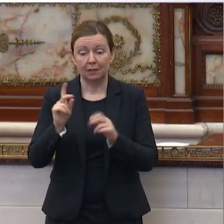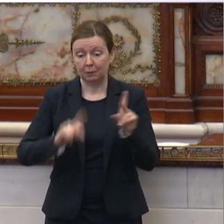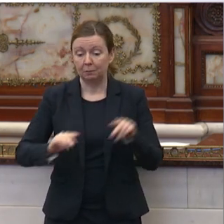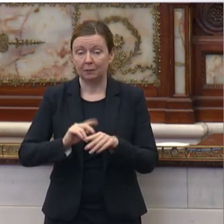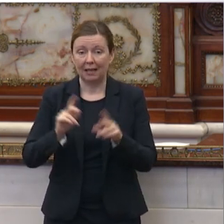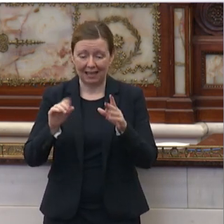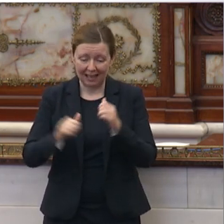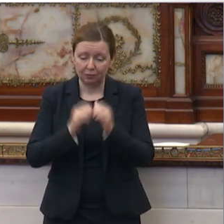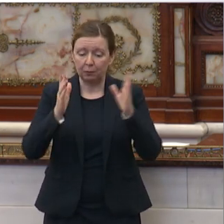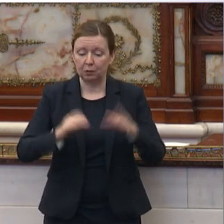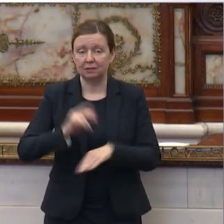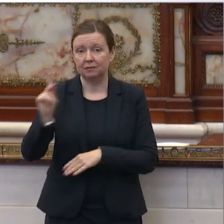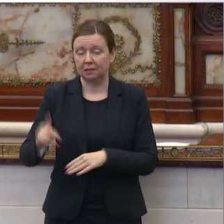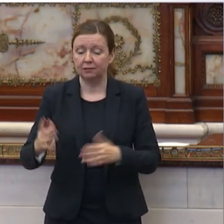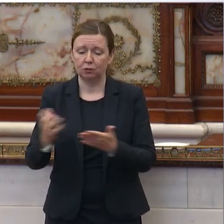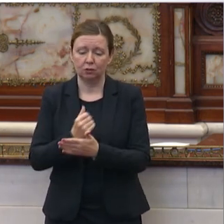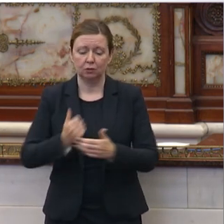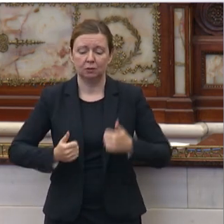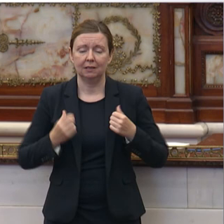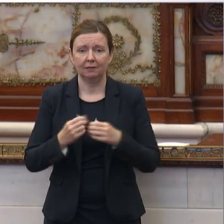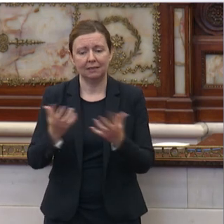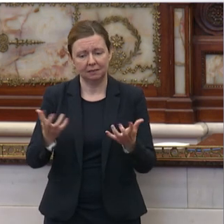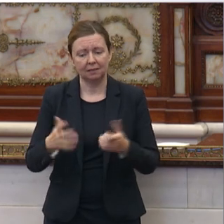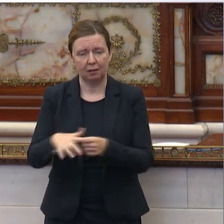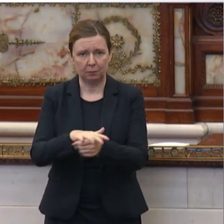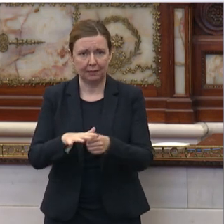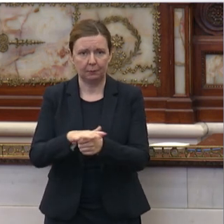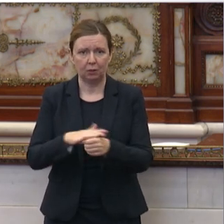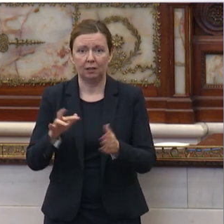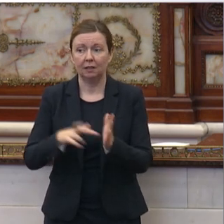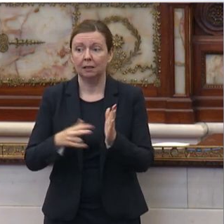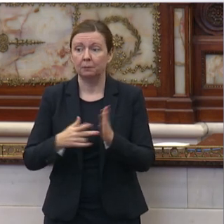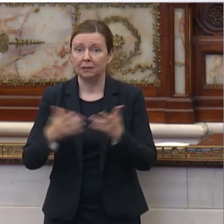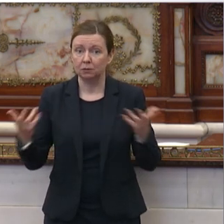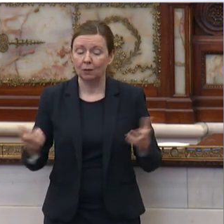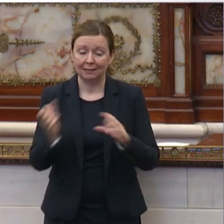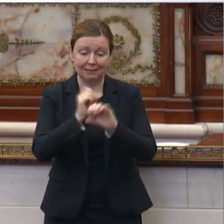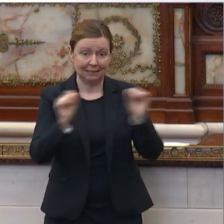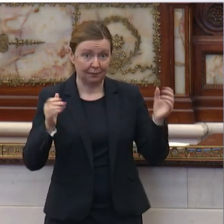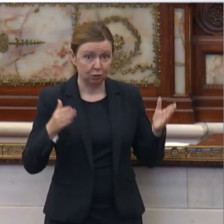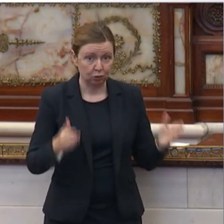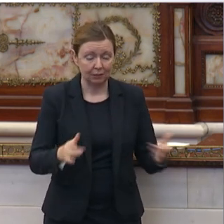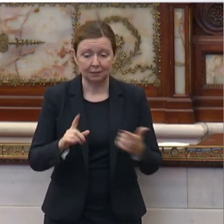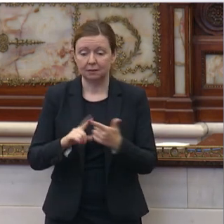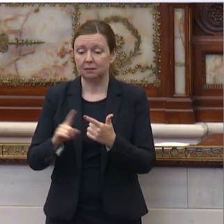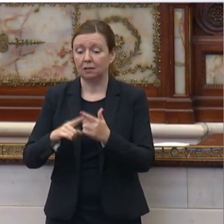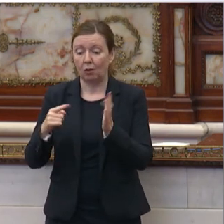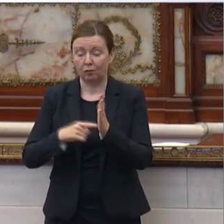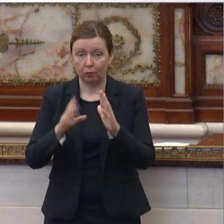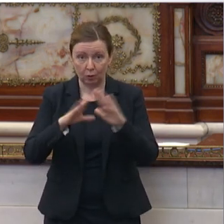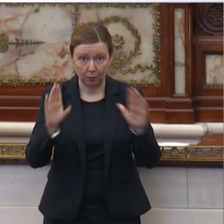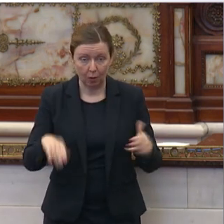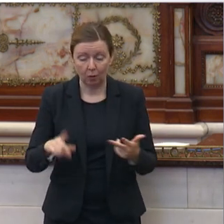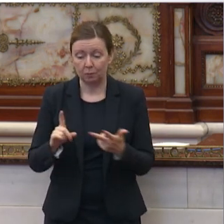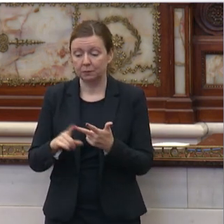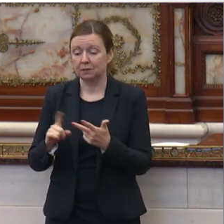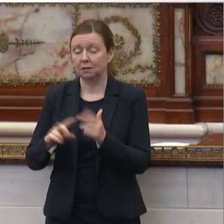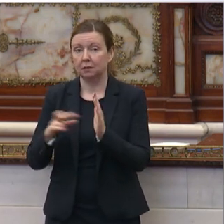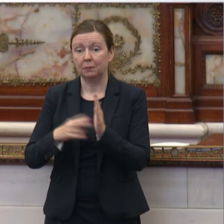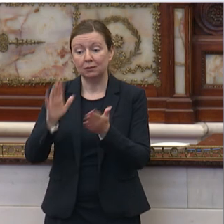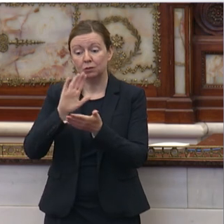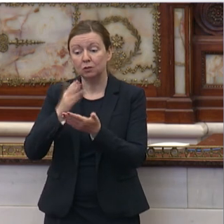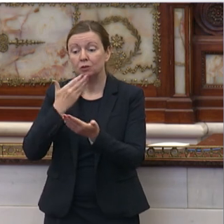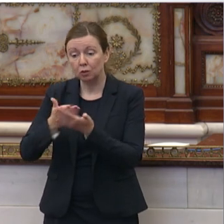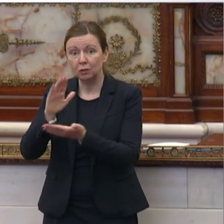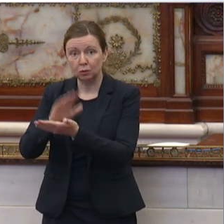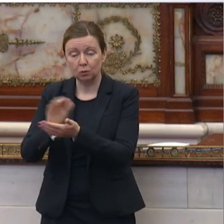resident deserves to live in a desirable neighborhood. That means safe streets. That means affordable homes. That means good schools